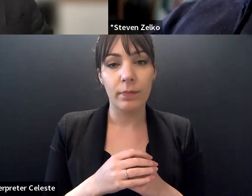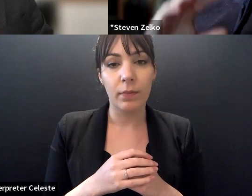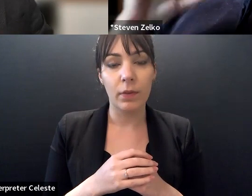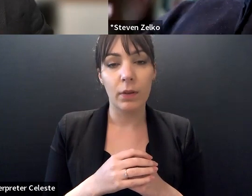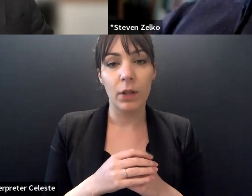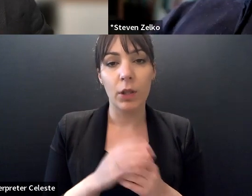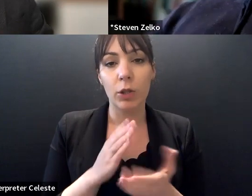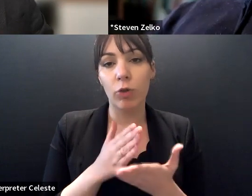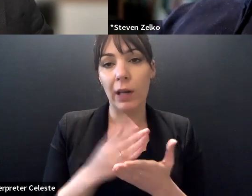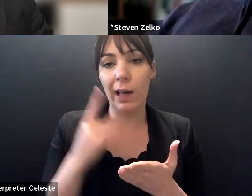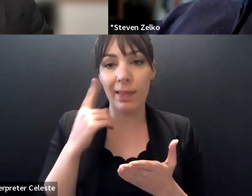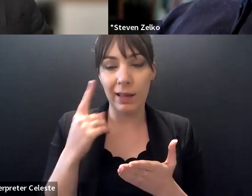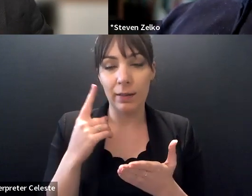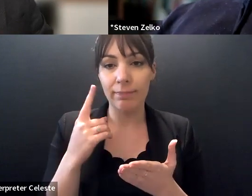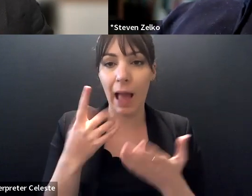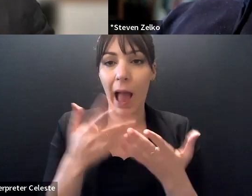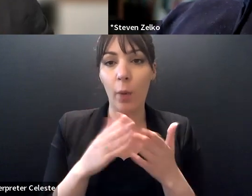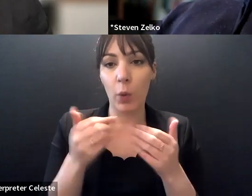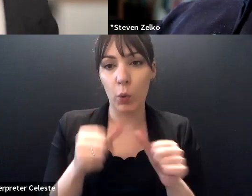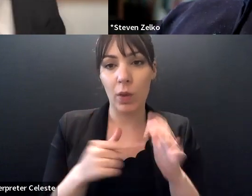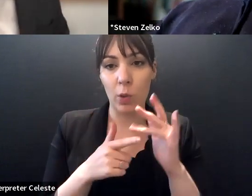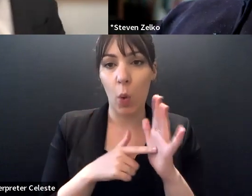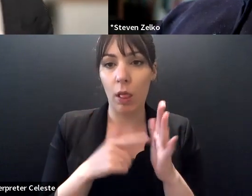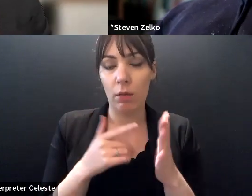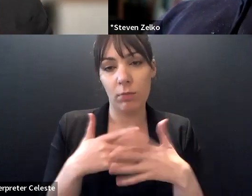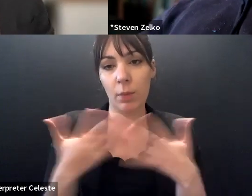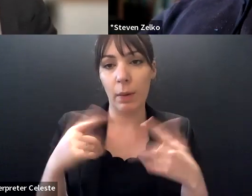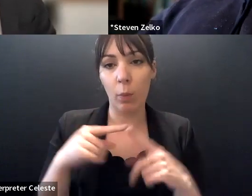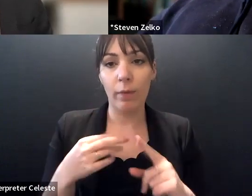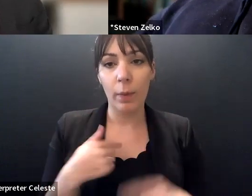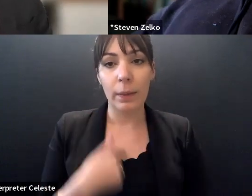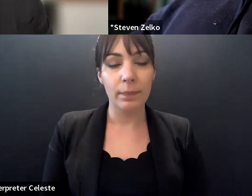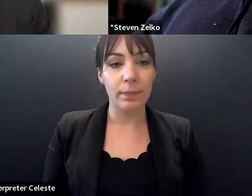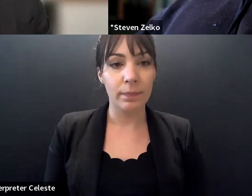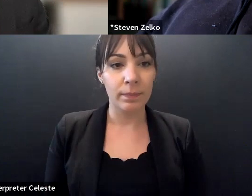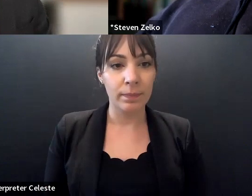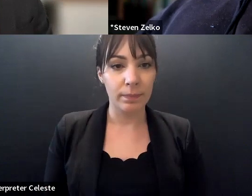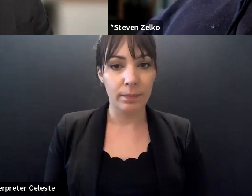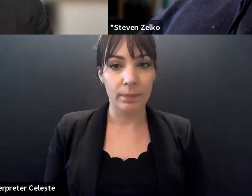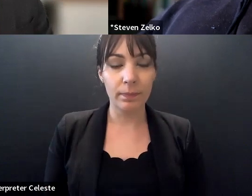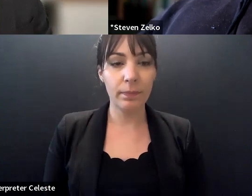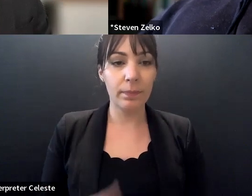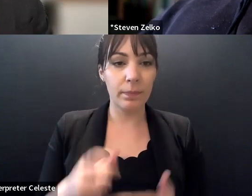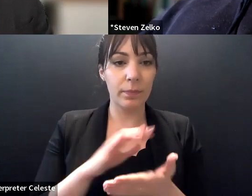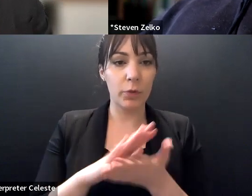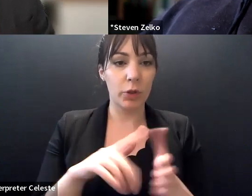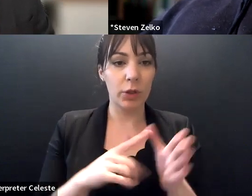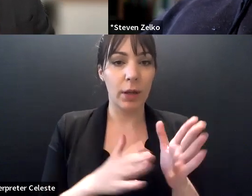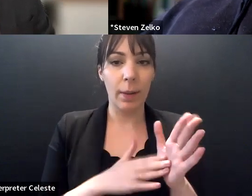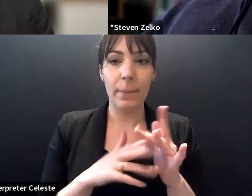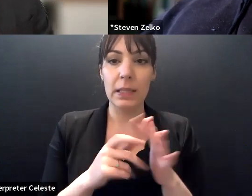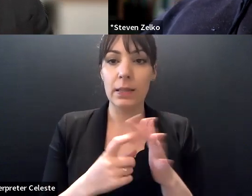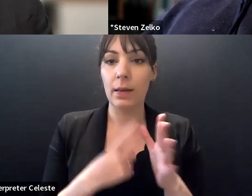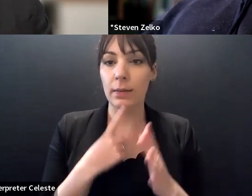of it is a huge one for me from that space. Stephen, I so agree with you. It can't be an afterthought. That's the challenge we have. It's often, you